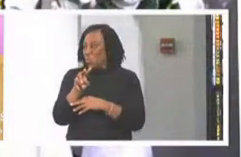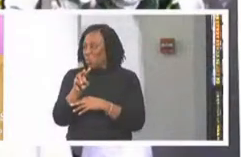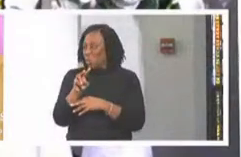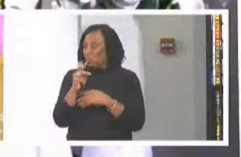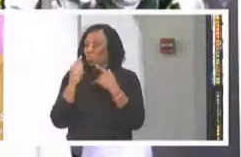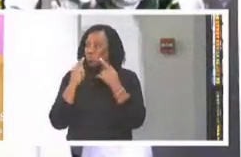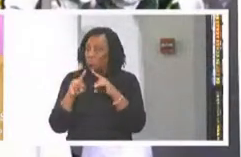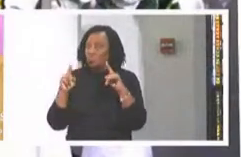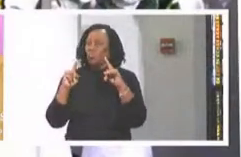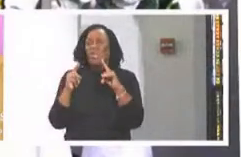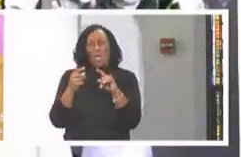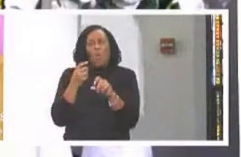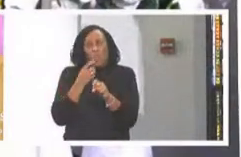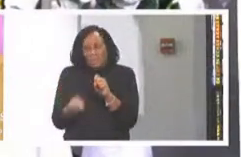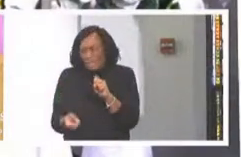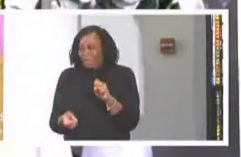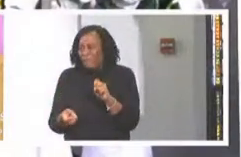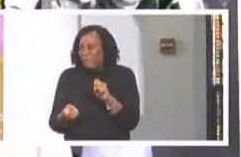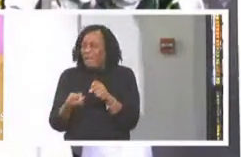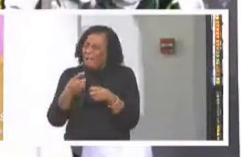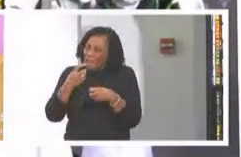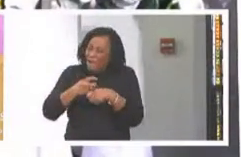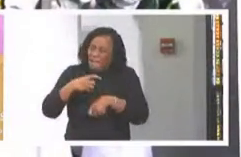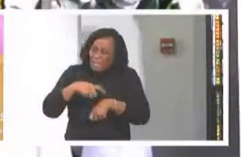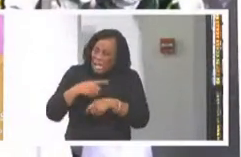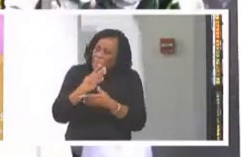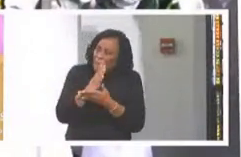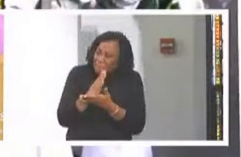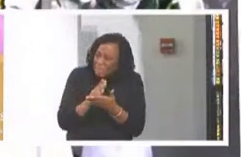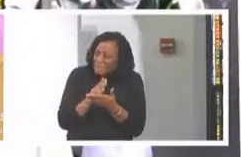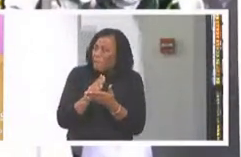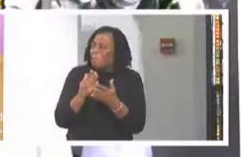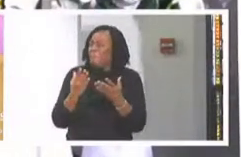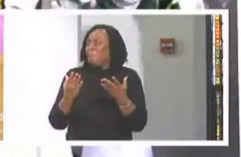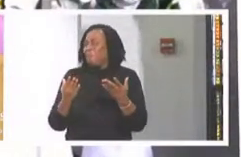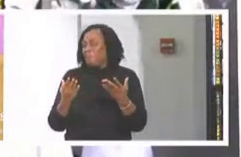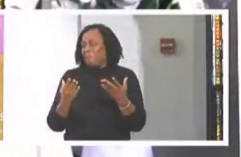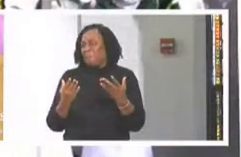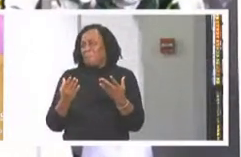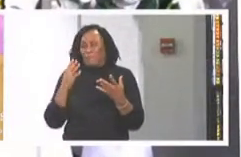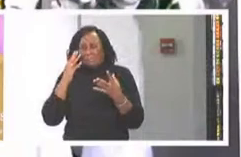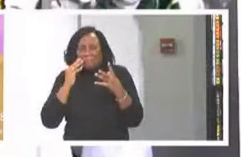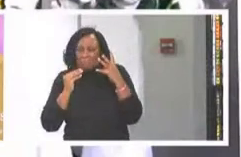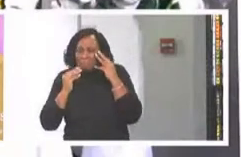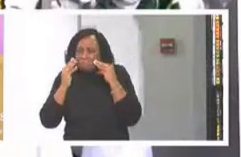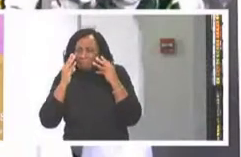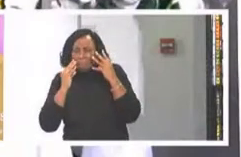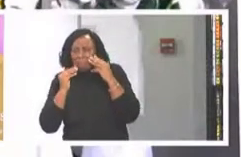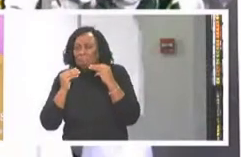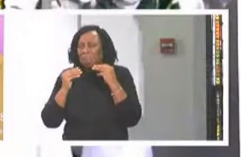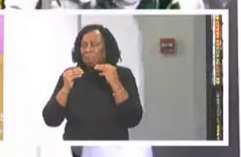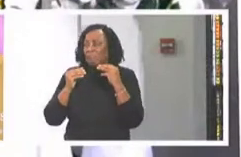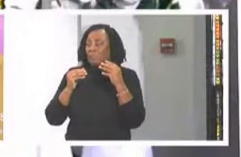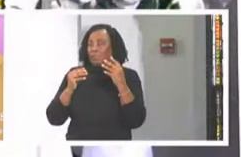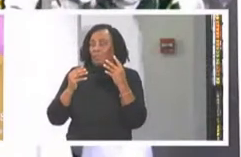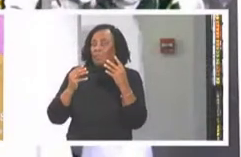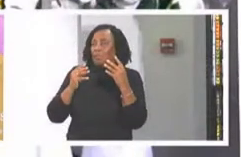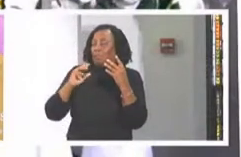was tough. Yeah, there were bumps in the road. Yeah, there were things that you said, oh my Lord, I don't know how this is going to work out.